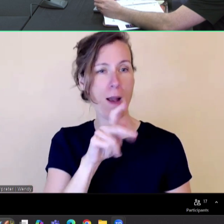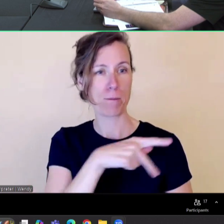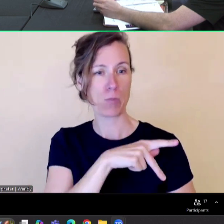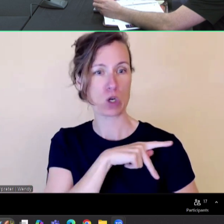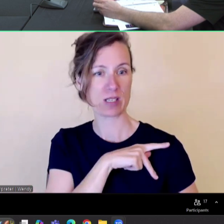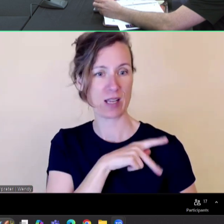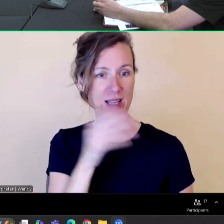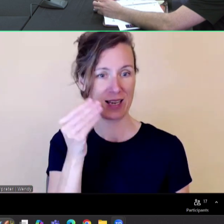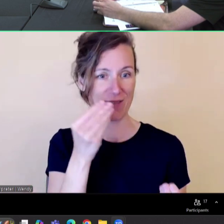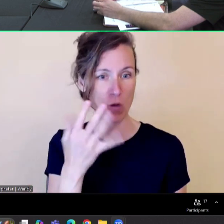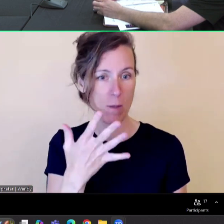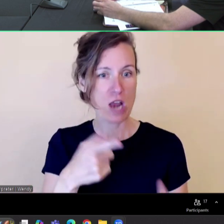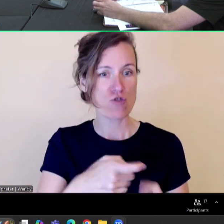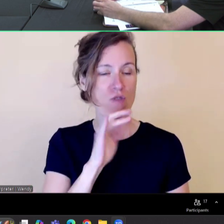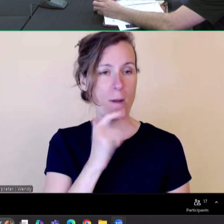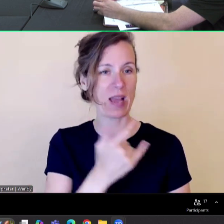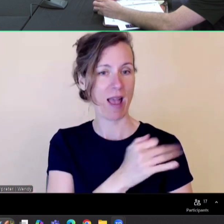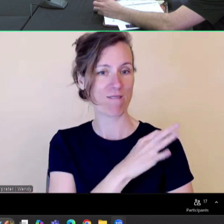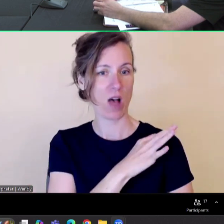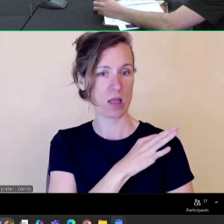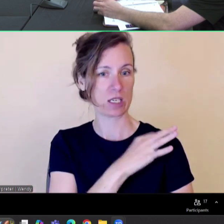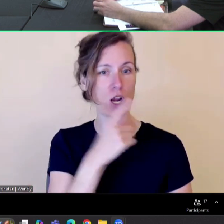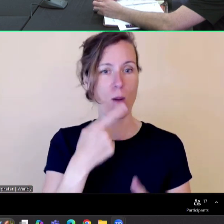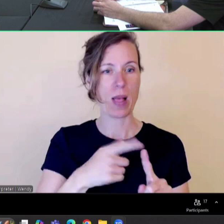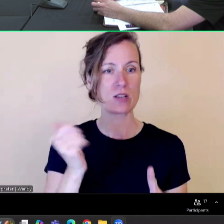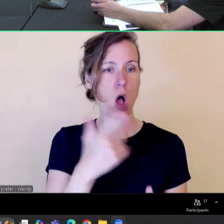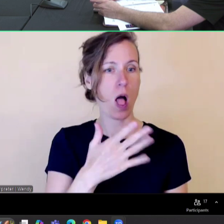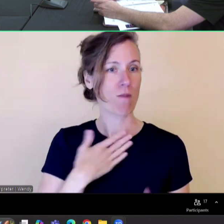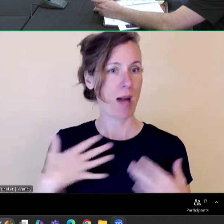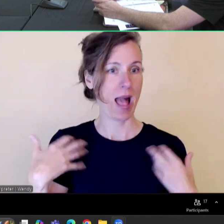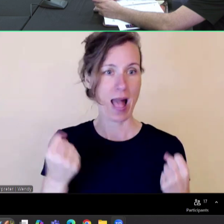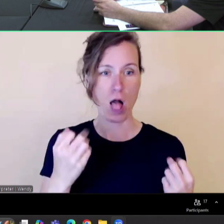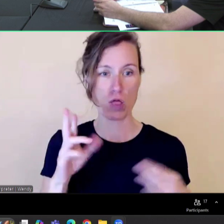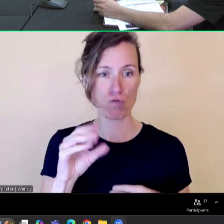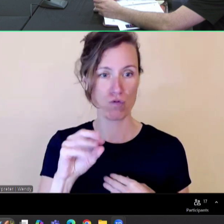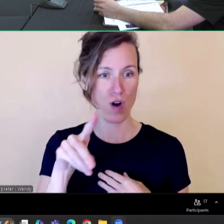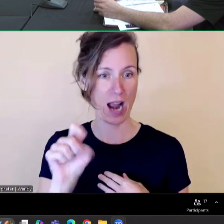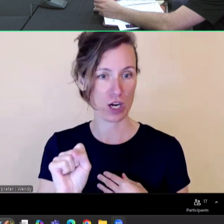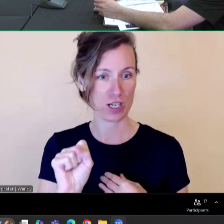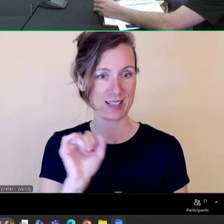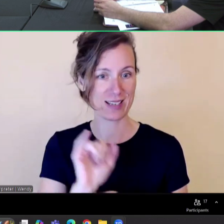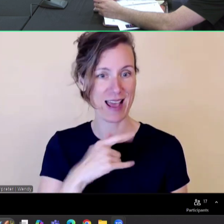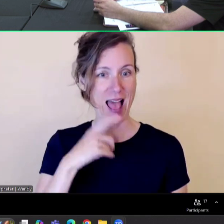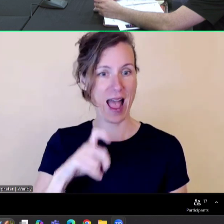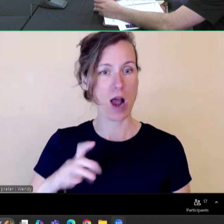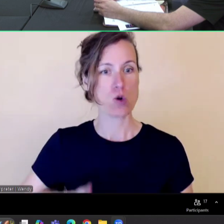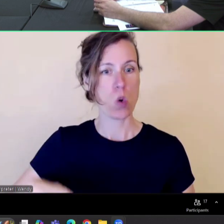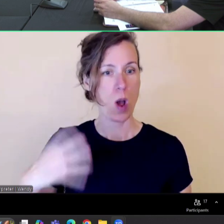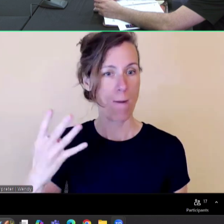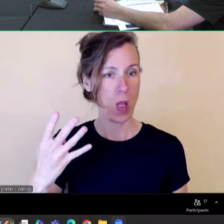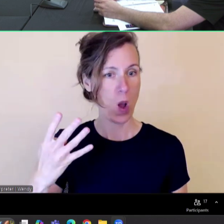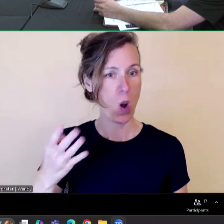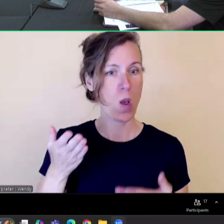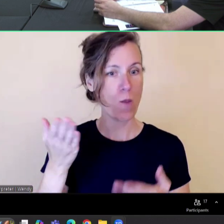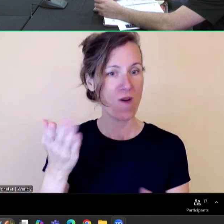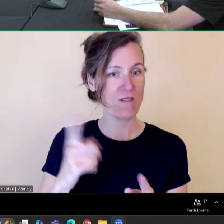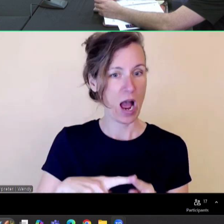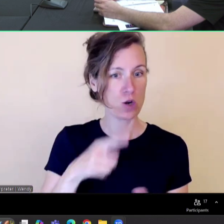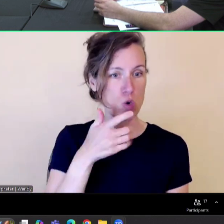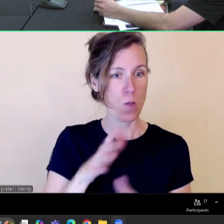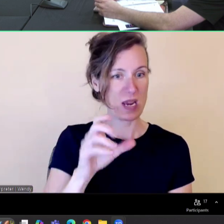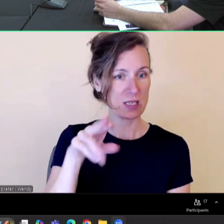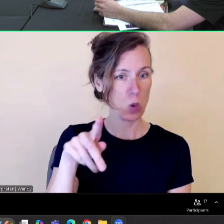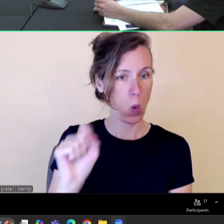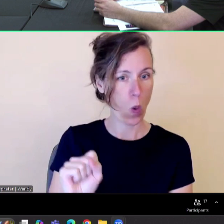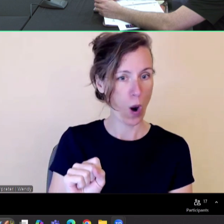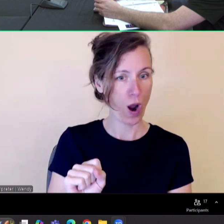serve, the thousands and thousands of other volunteers that trusted the Peace Corps with their data. That data no longer lives in the building. None of the